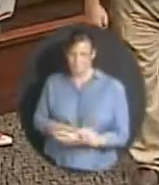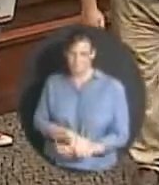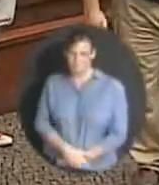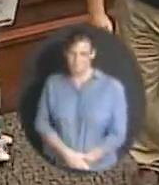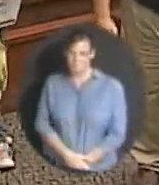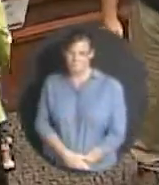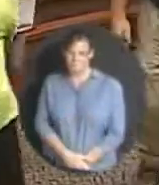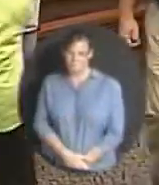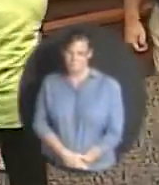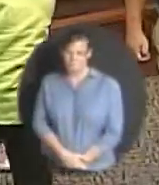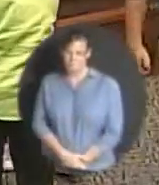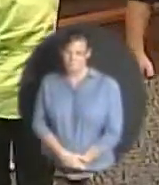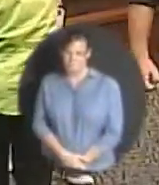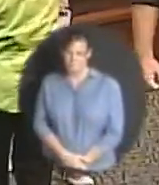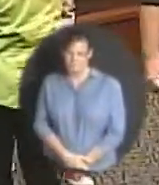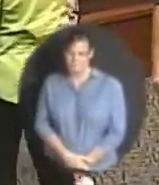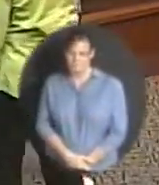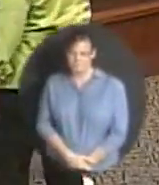Thank you.